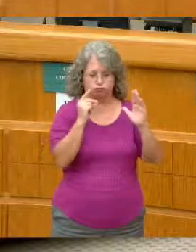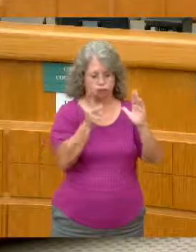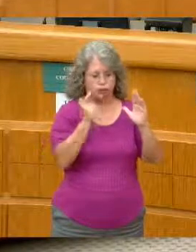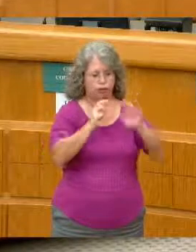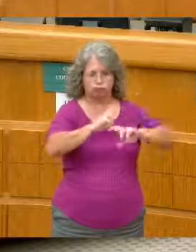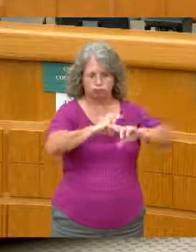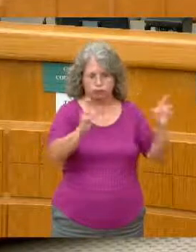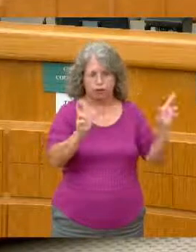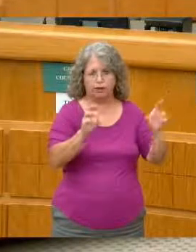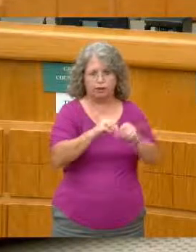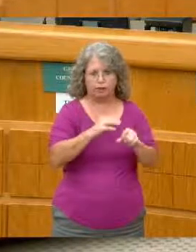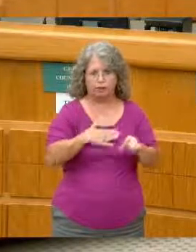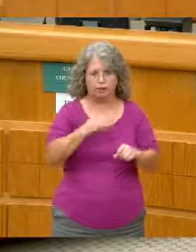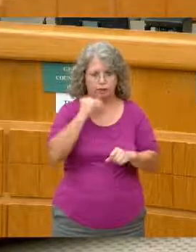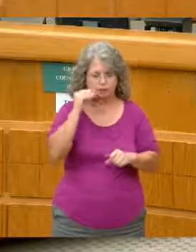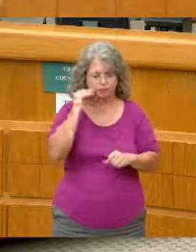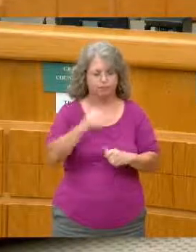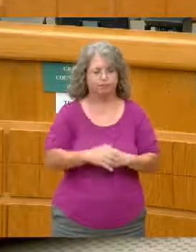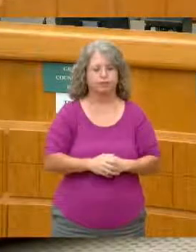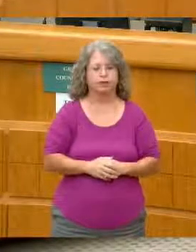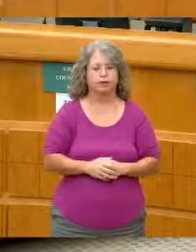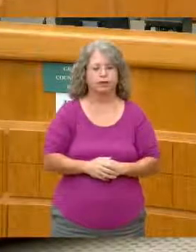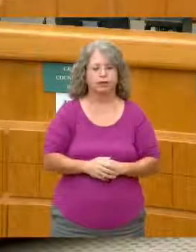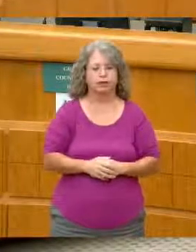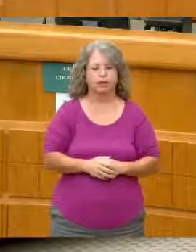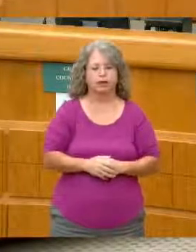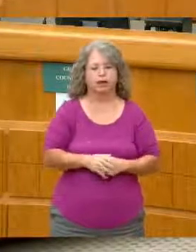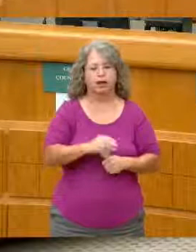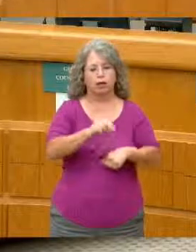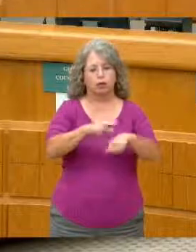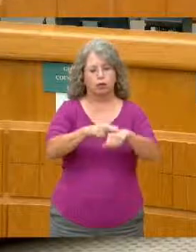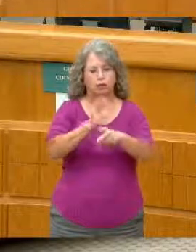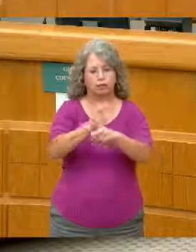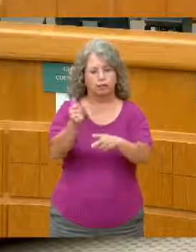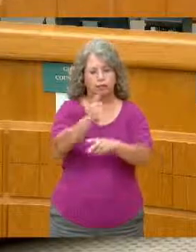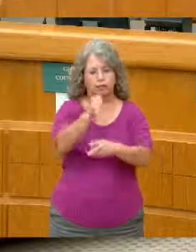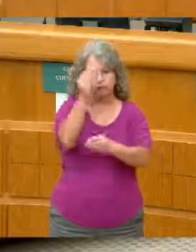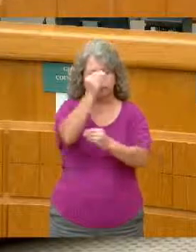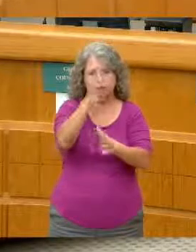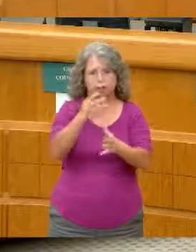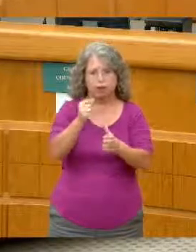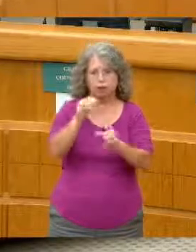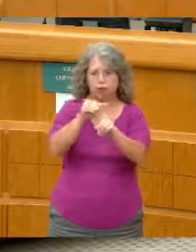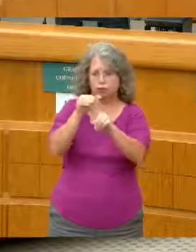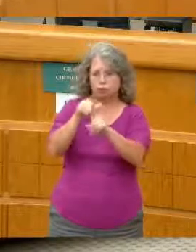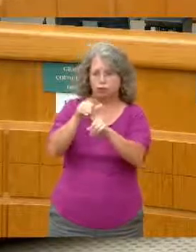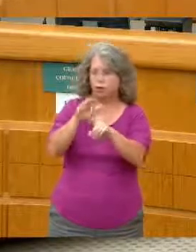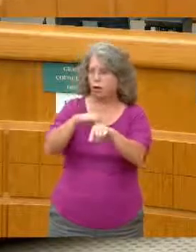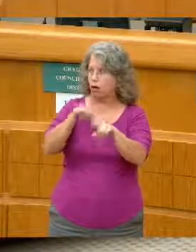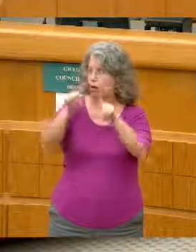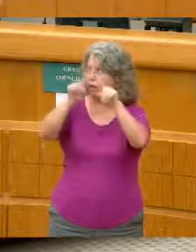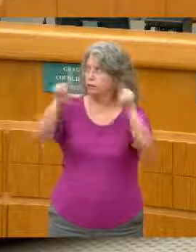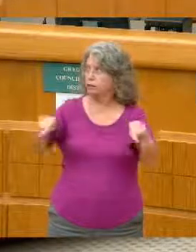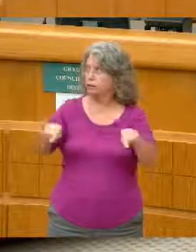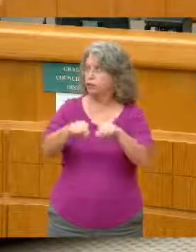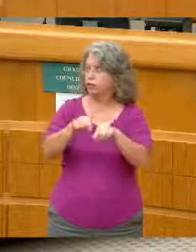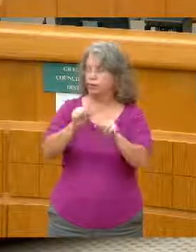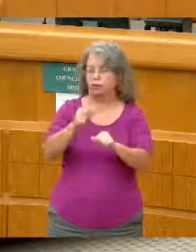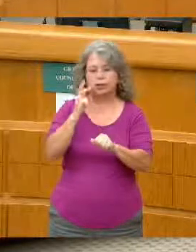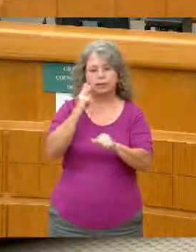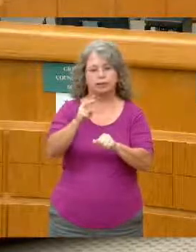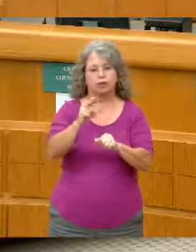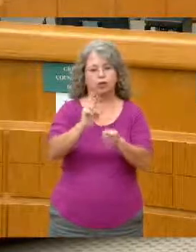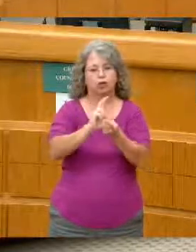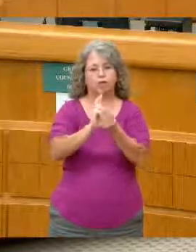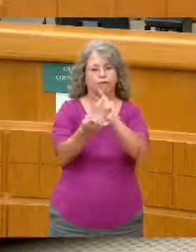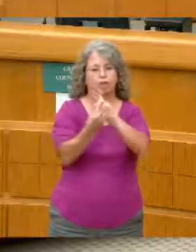and needs quickly on hand in your home. And of course, to stay informed, I want to remind everyone right here on the